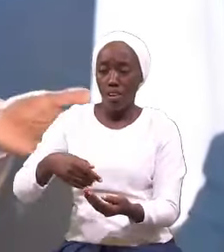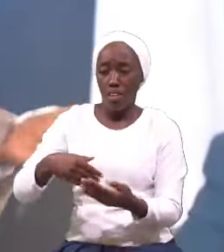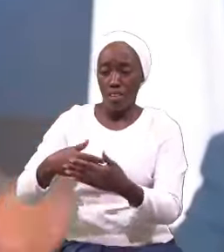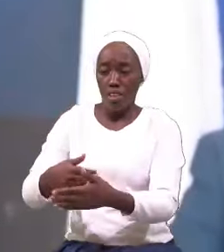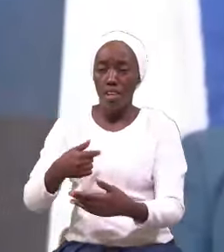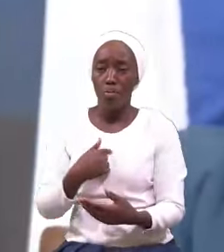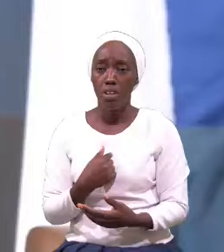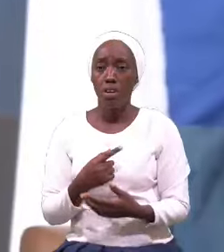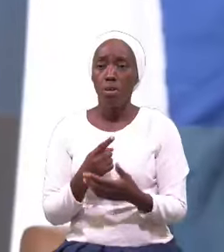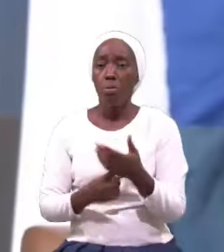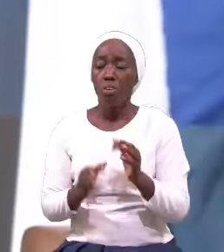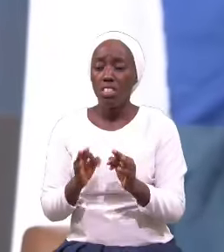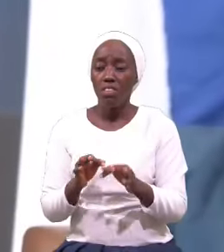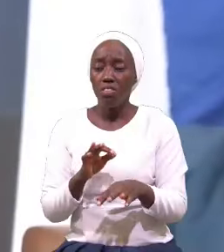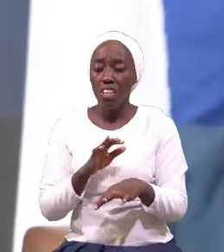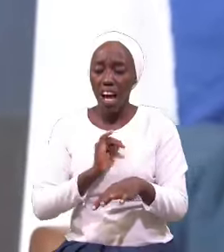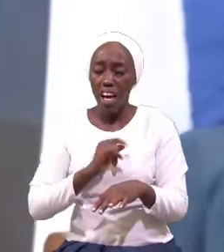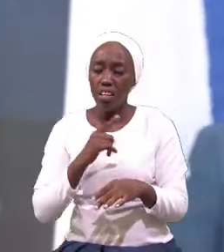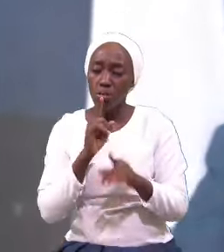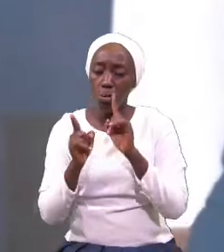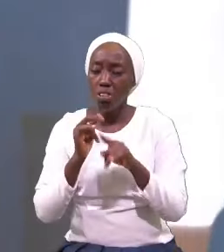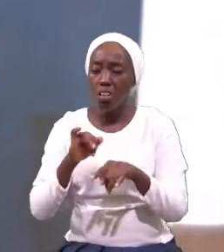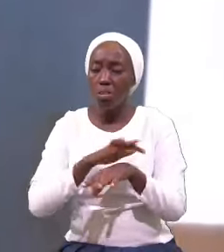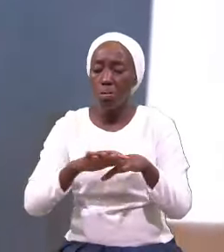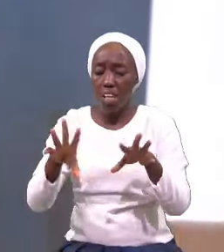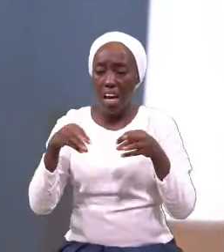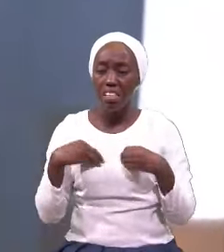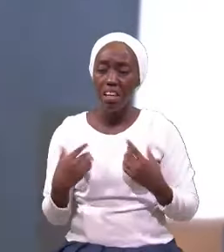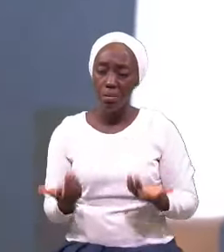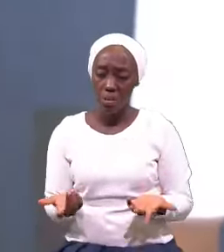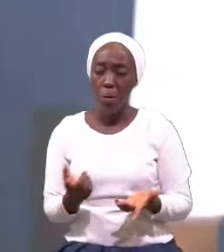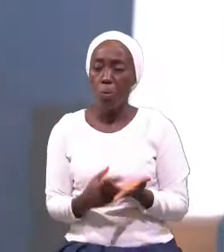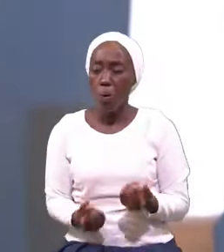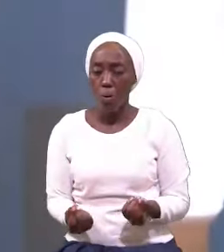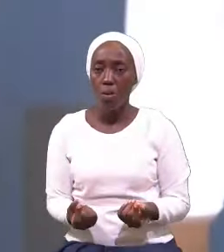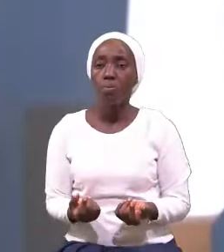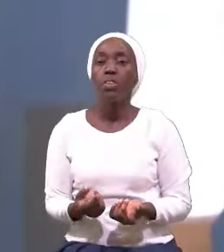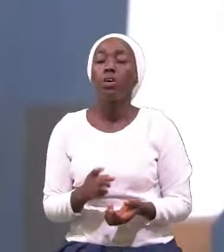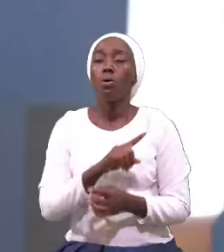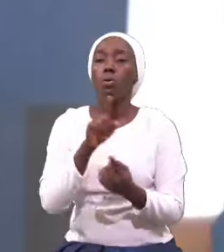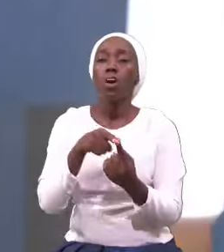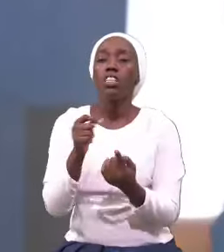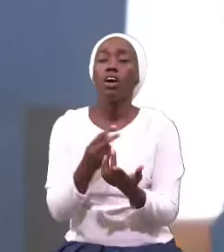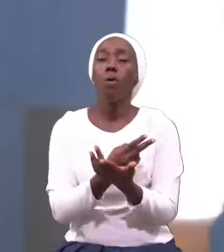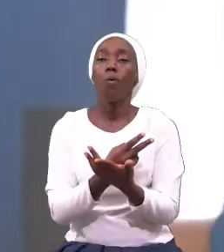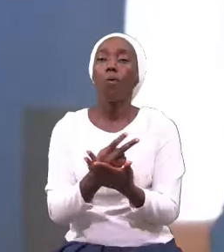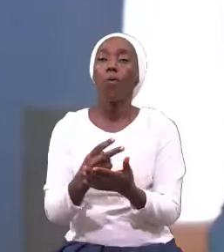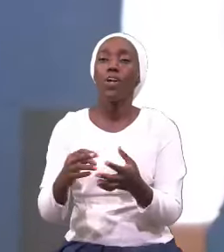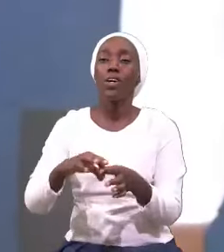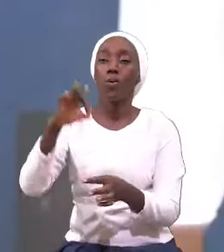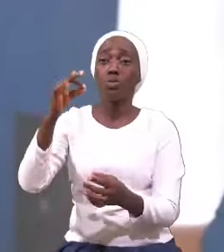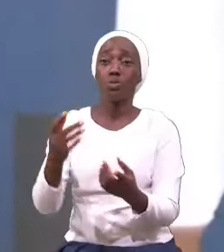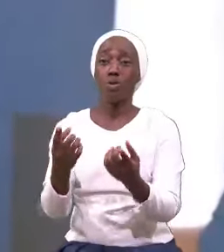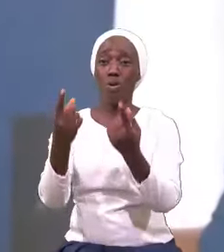What if I talk and they don't accept? When the Holy Ghost comes, something